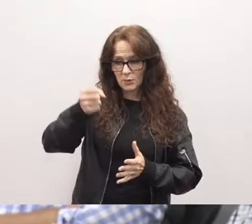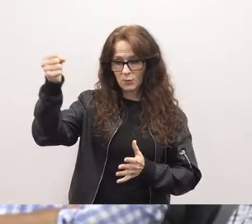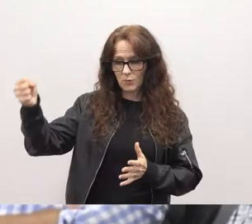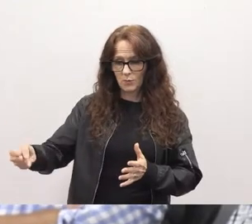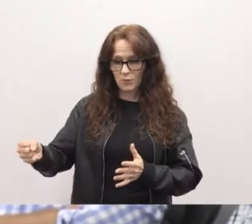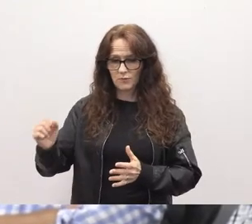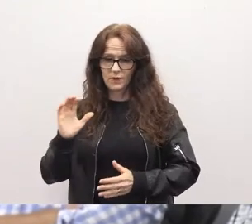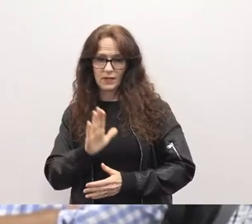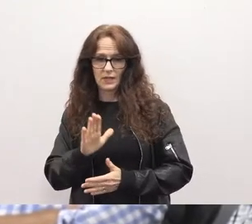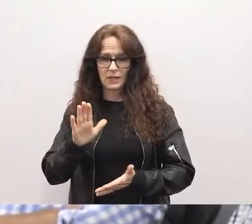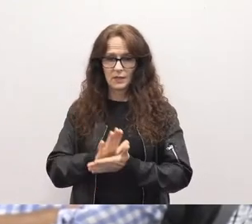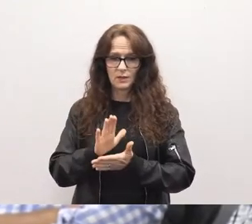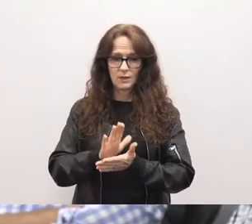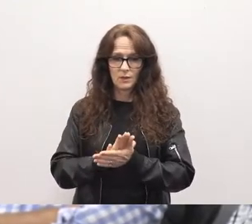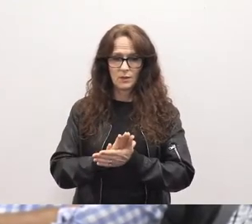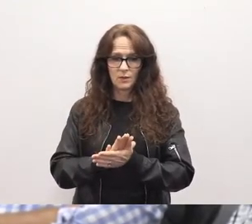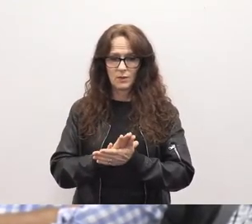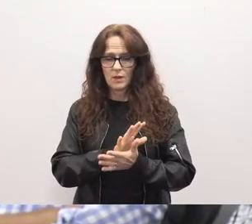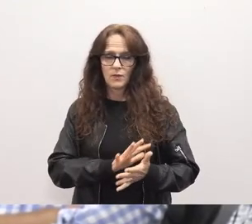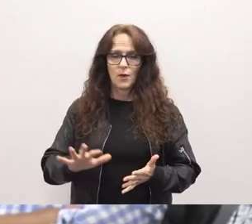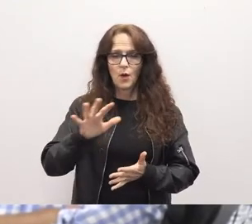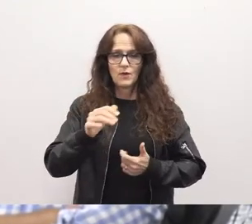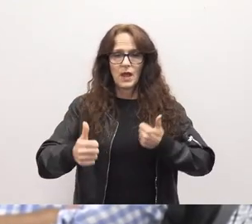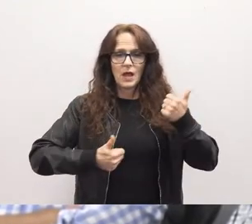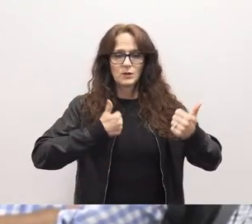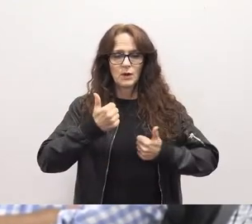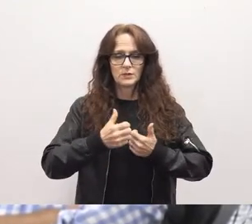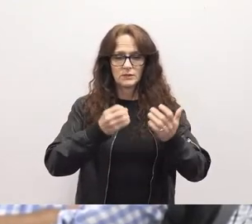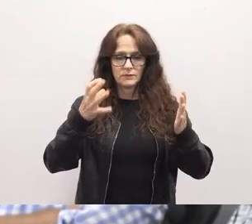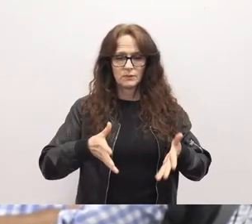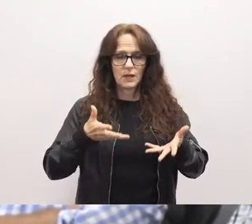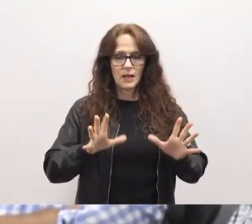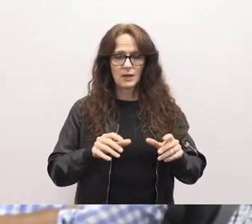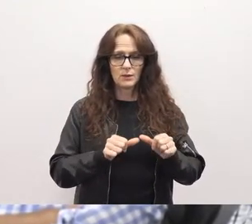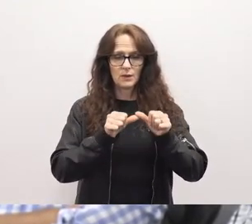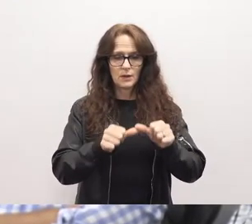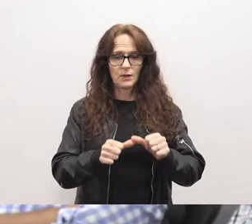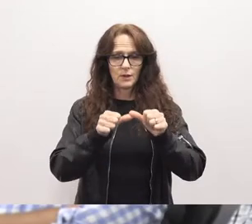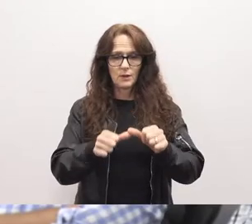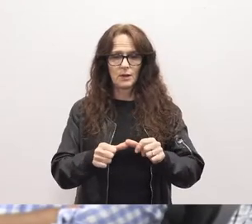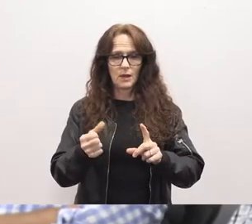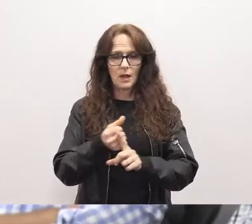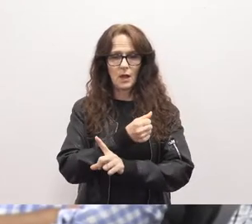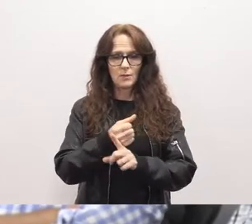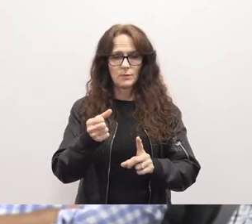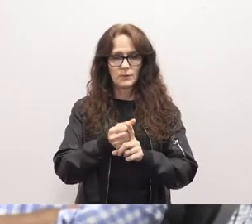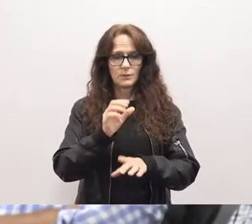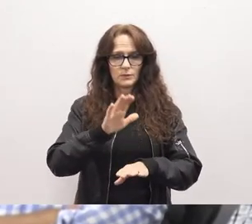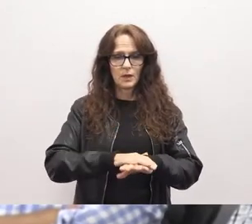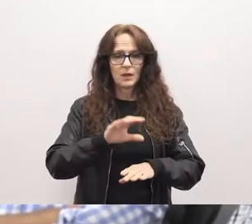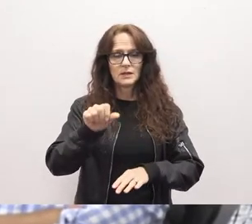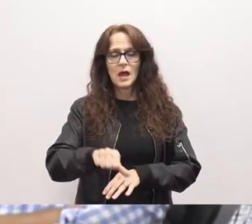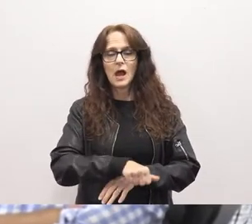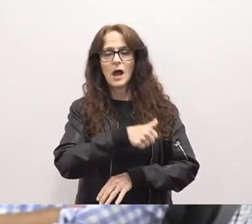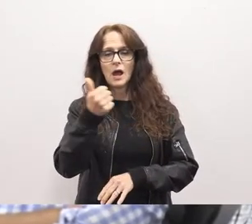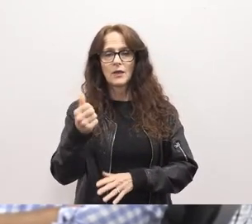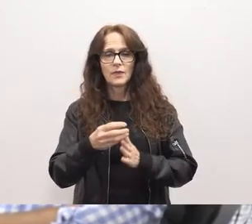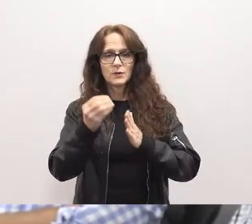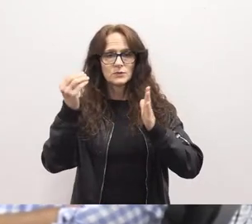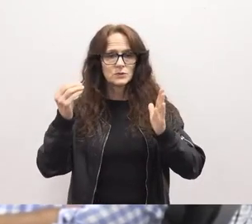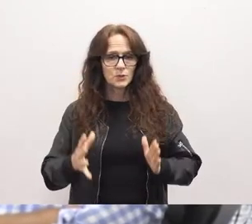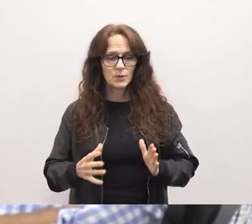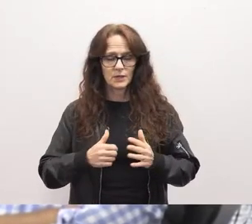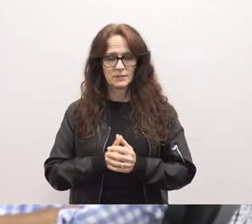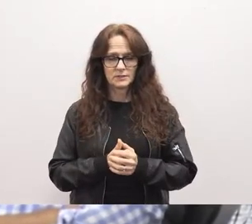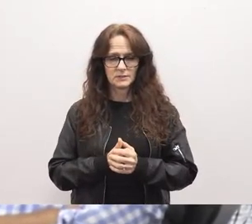his school, the overly aggressive group of students are allowed to continue its abuse on other students.